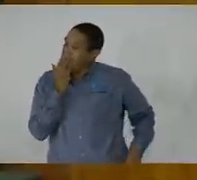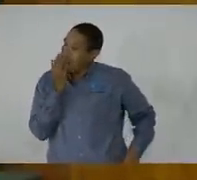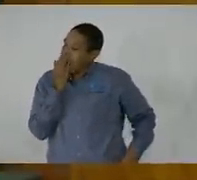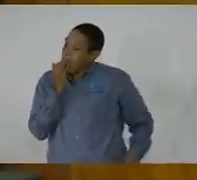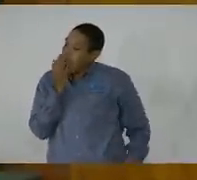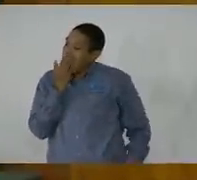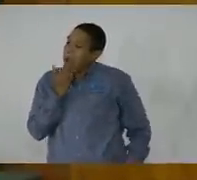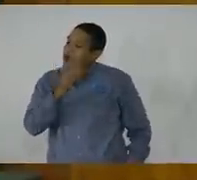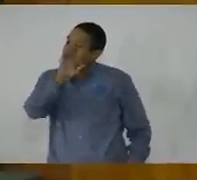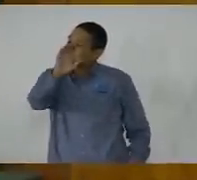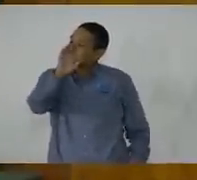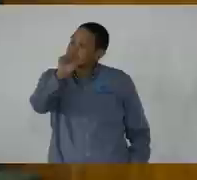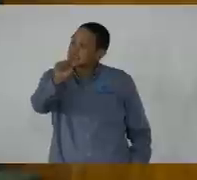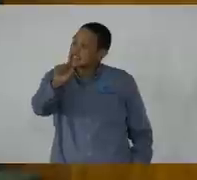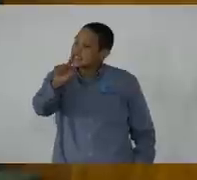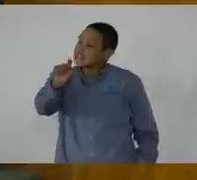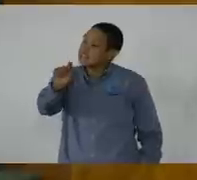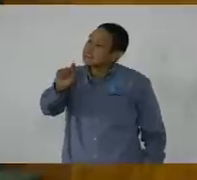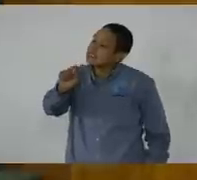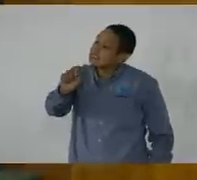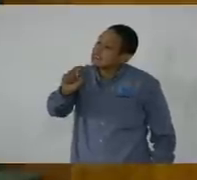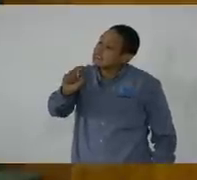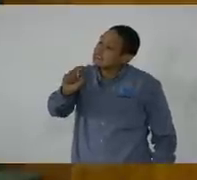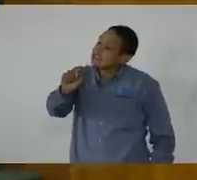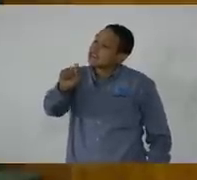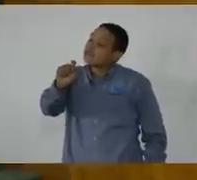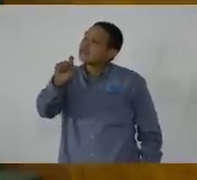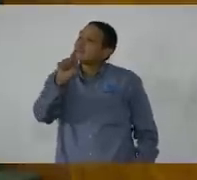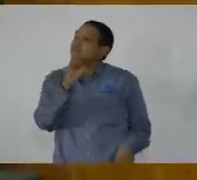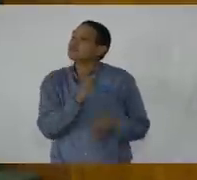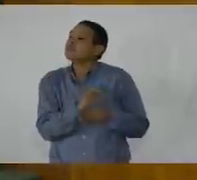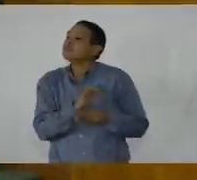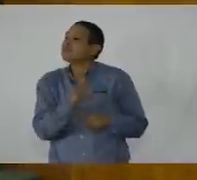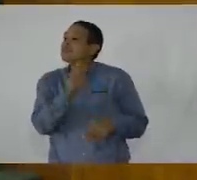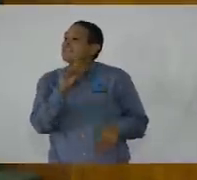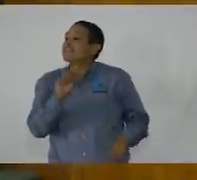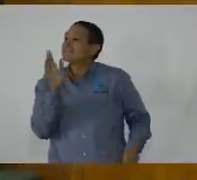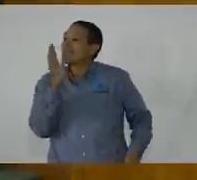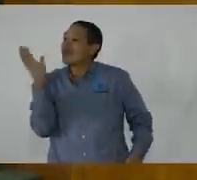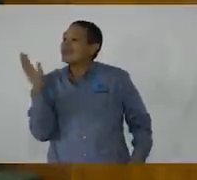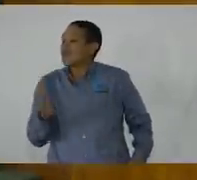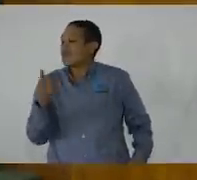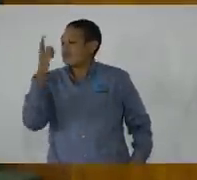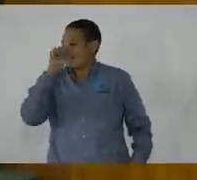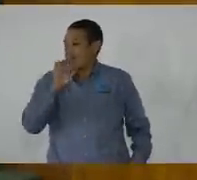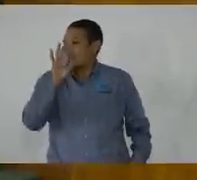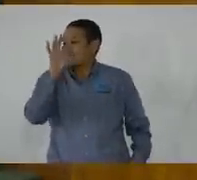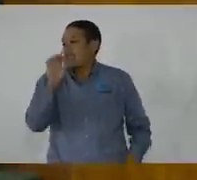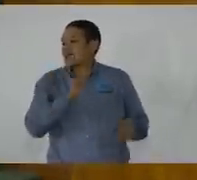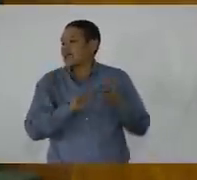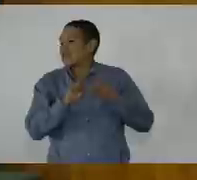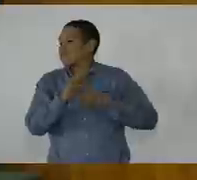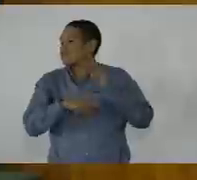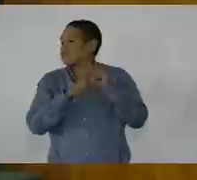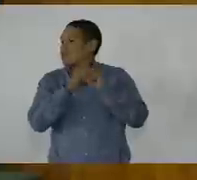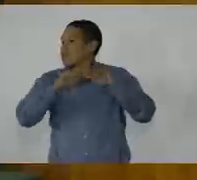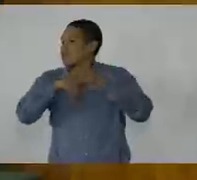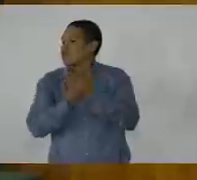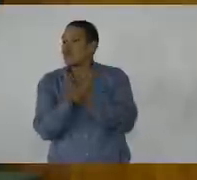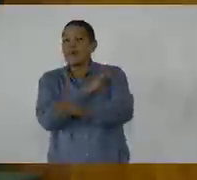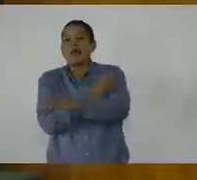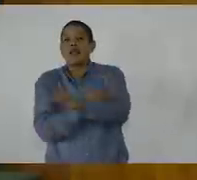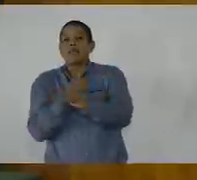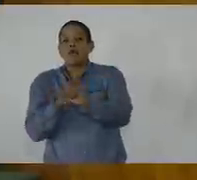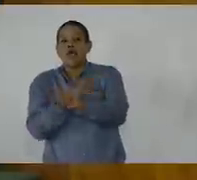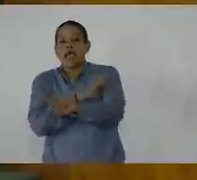of CET, and Minister Vaz, I don't think he's here, for 9 types of renewable energy and